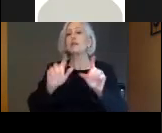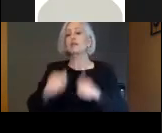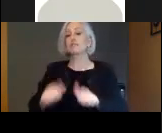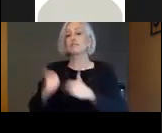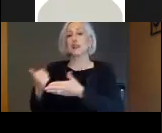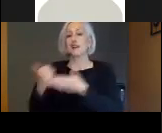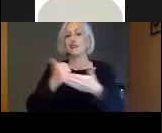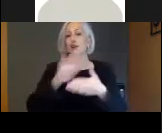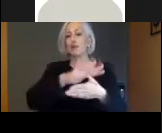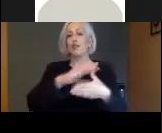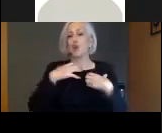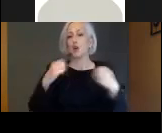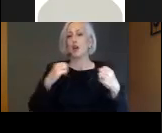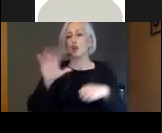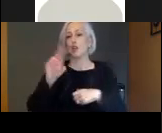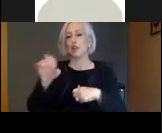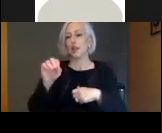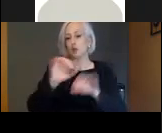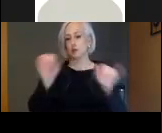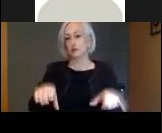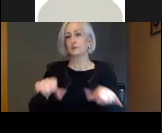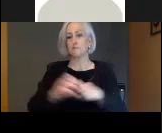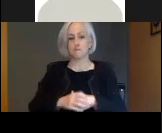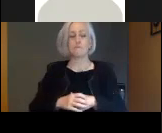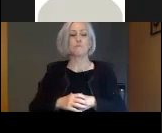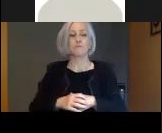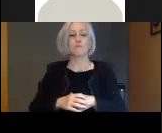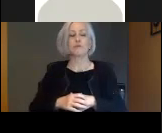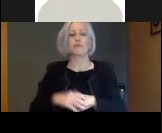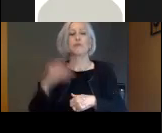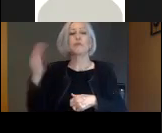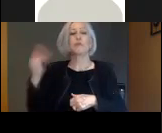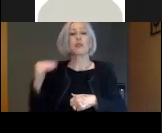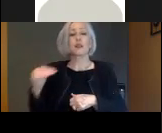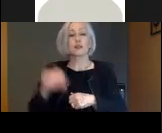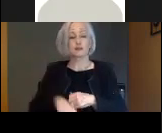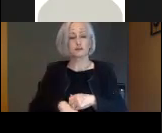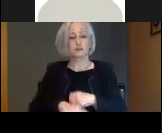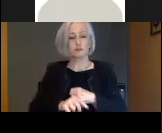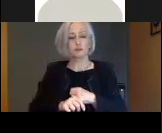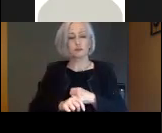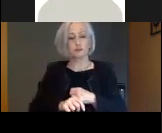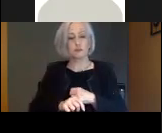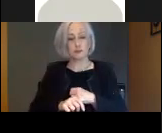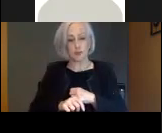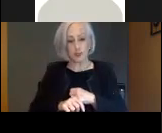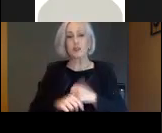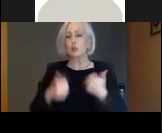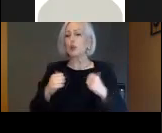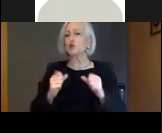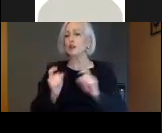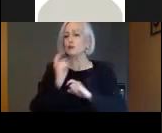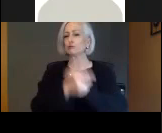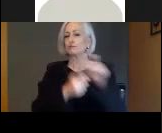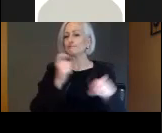healthcare. Next slide. One of the things we try to do is give some donations, and these are